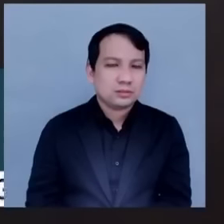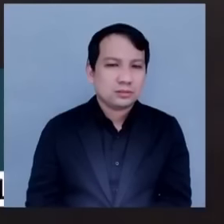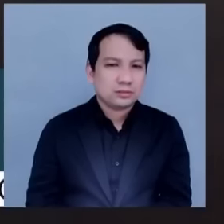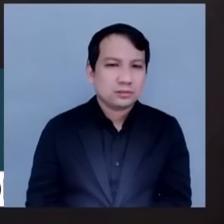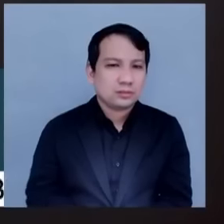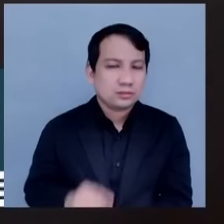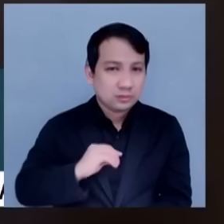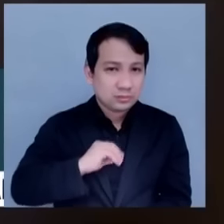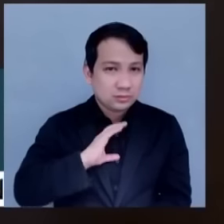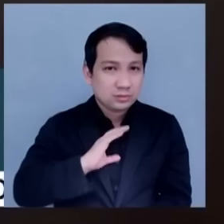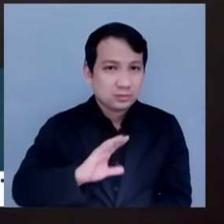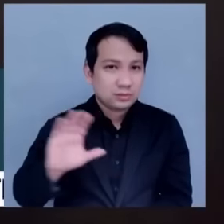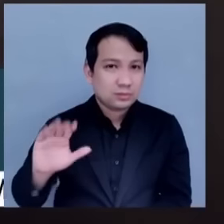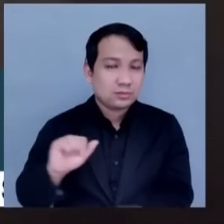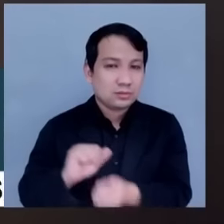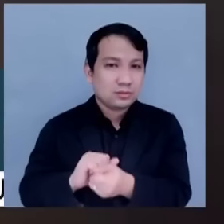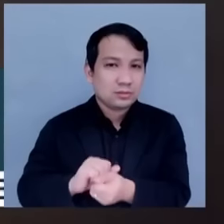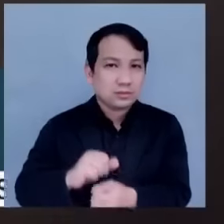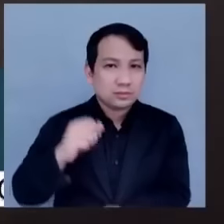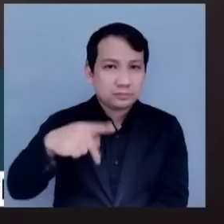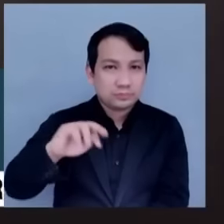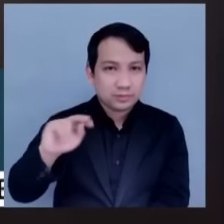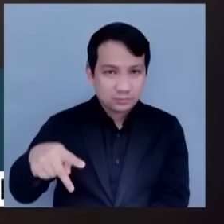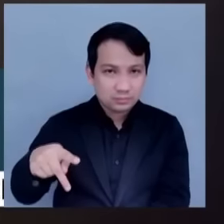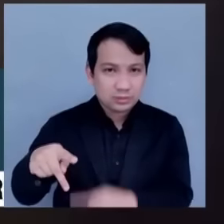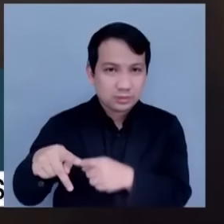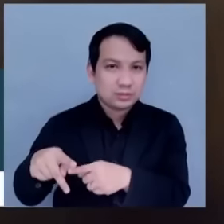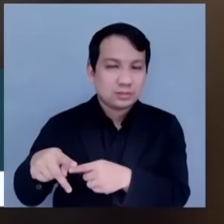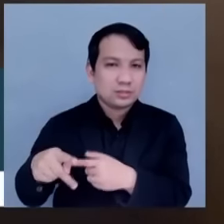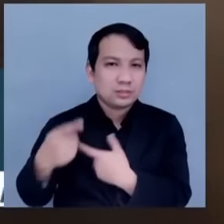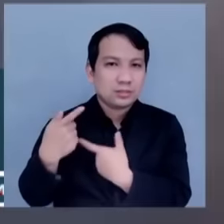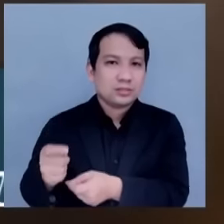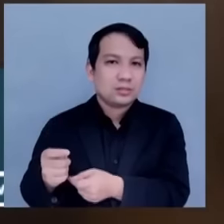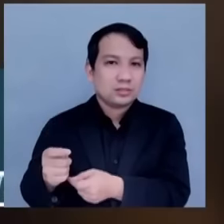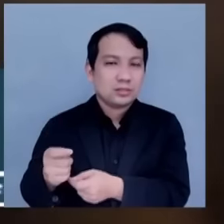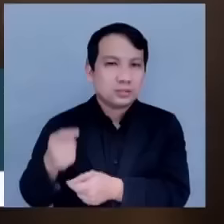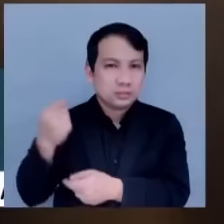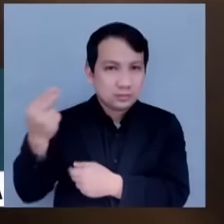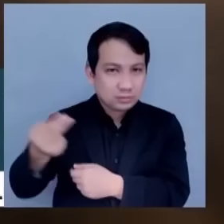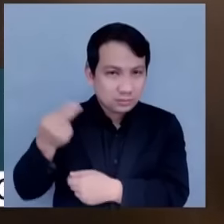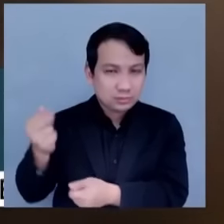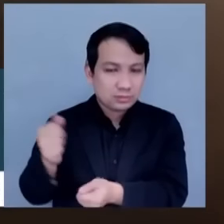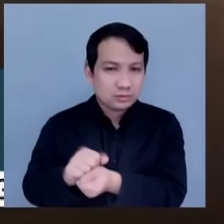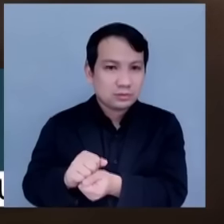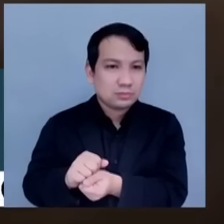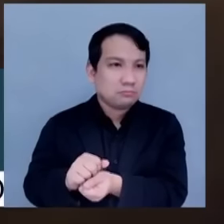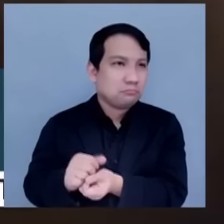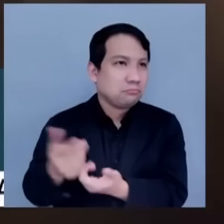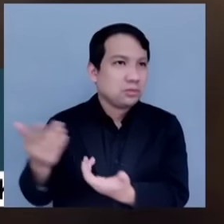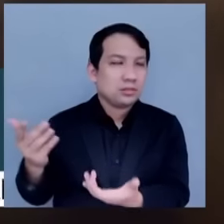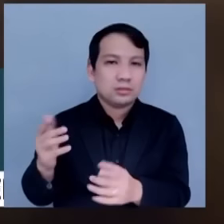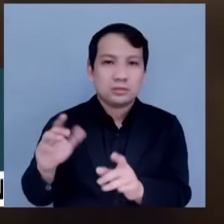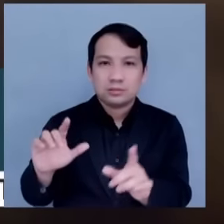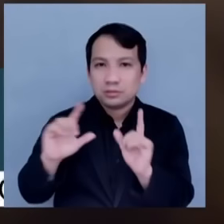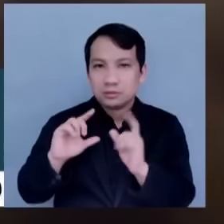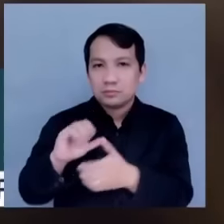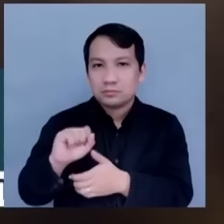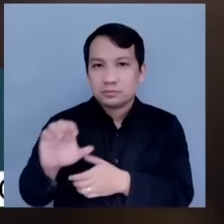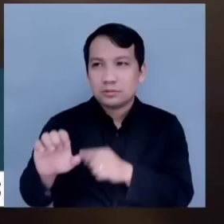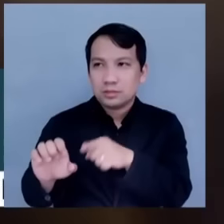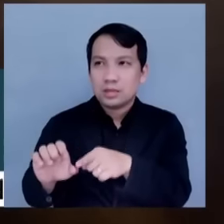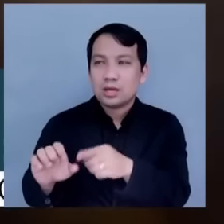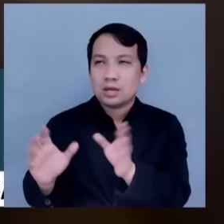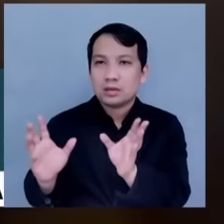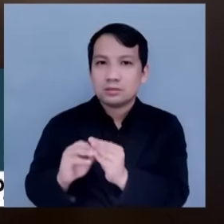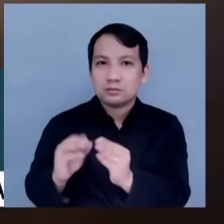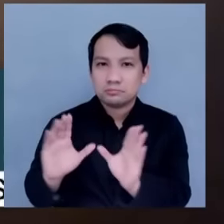in the capacity of the Philippine National Police. Kasi may history na sila. They already handled very controversial cases and they were